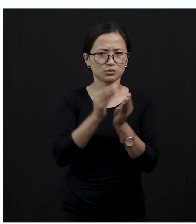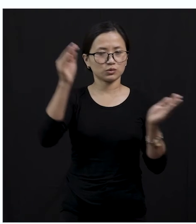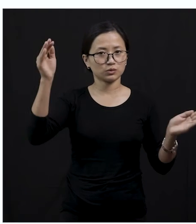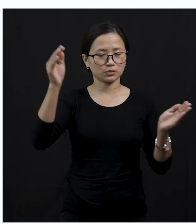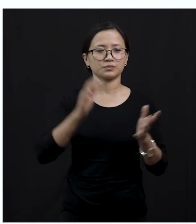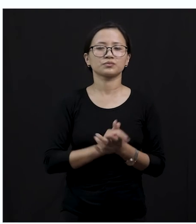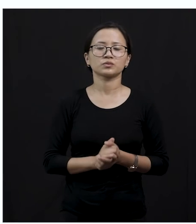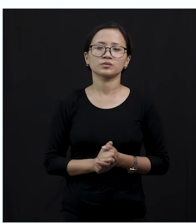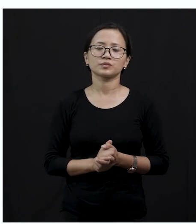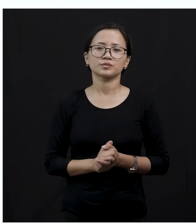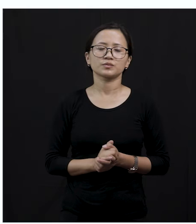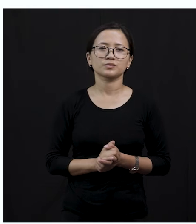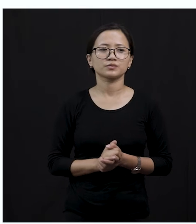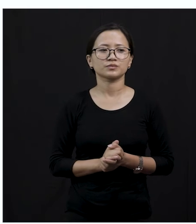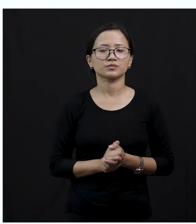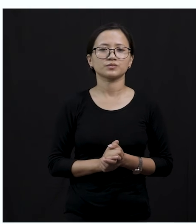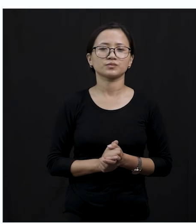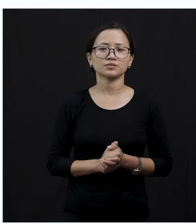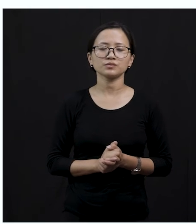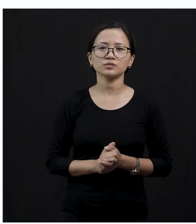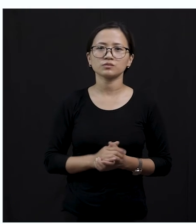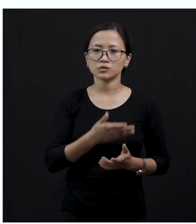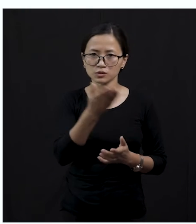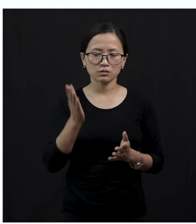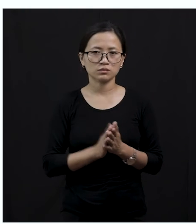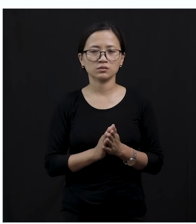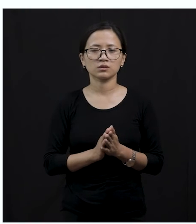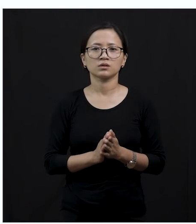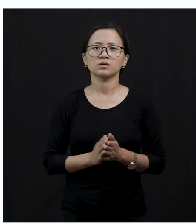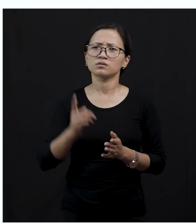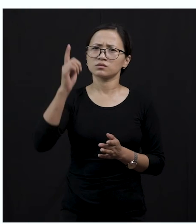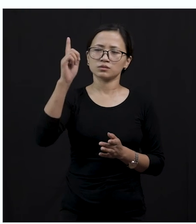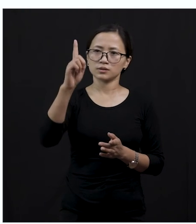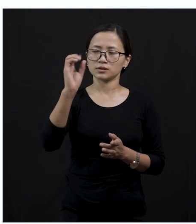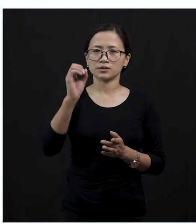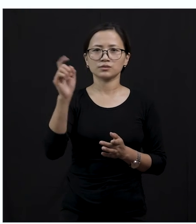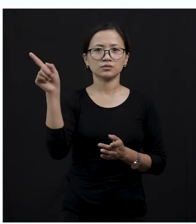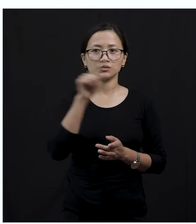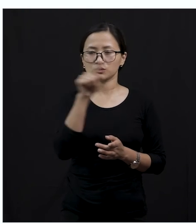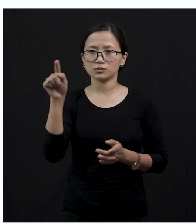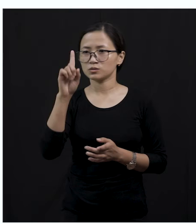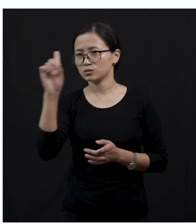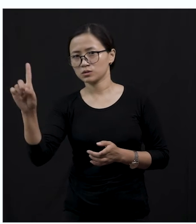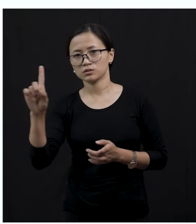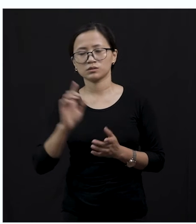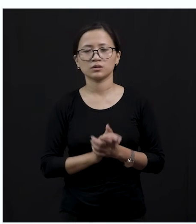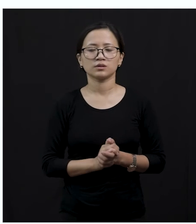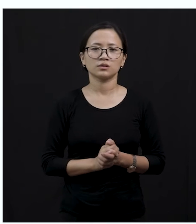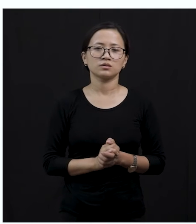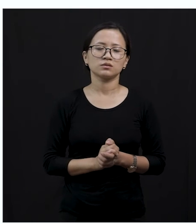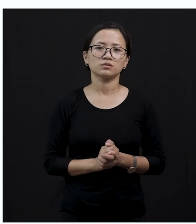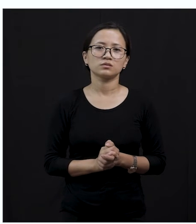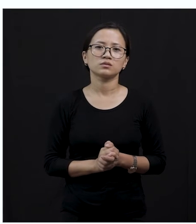So when you walk from 1 to 10, you are ascending. And when you walk down from 10 to 1, when you